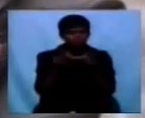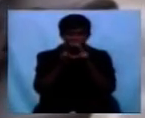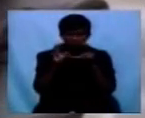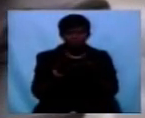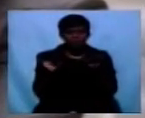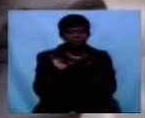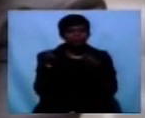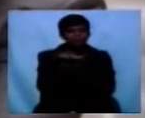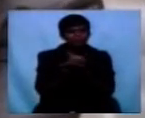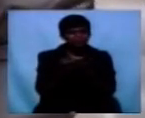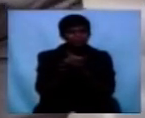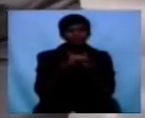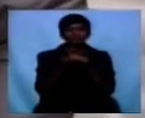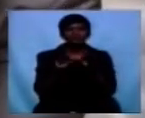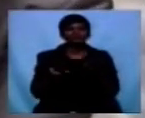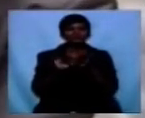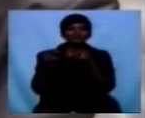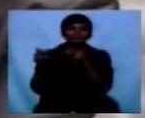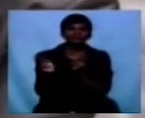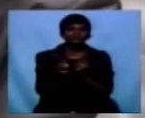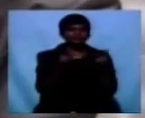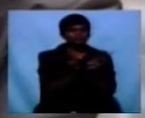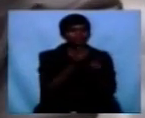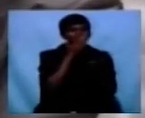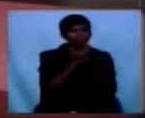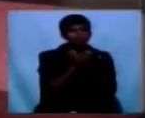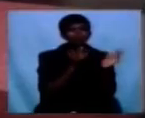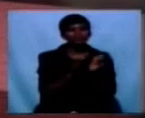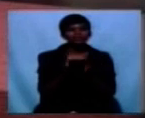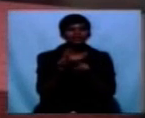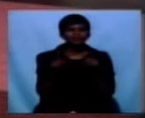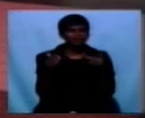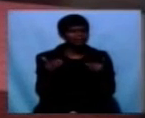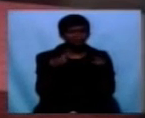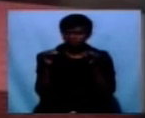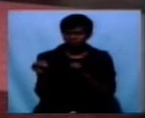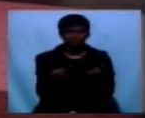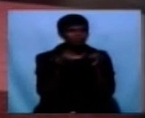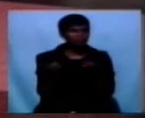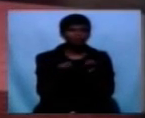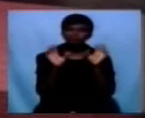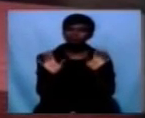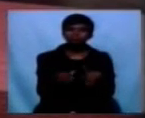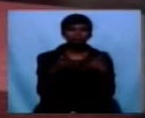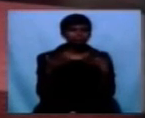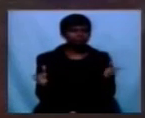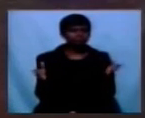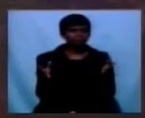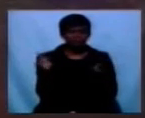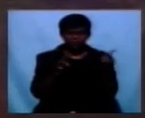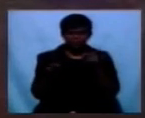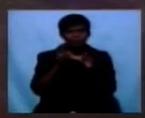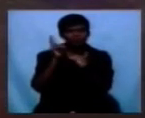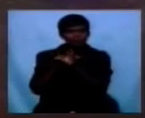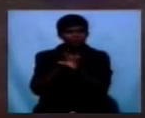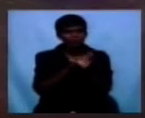potential economic viable sites. Good plans that probably never get implemented. People have paid fuel levy for years